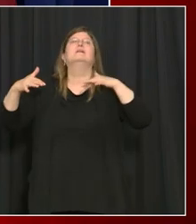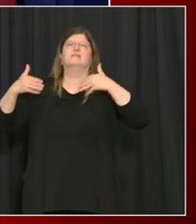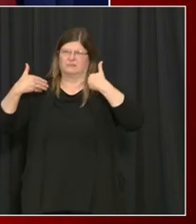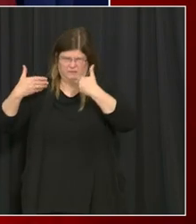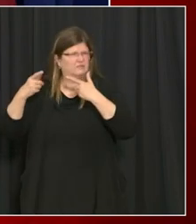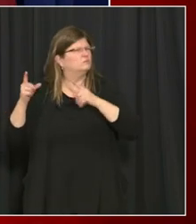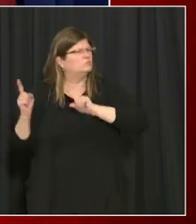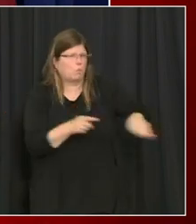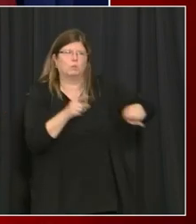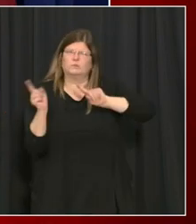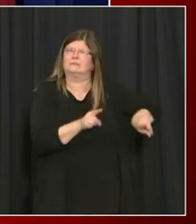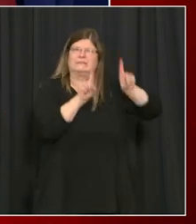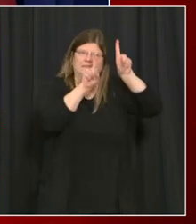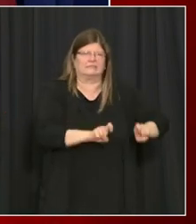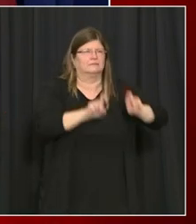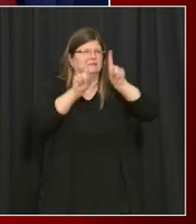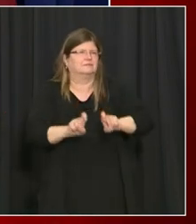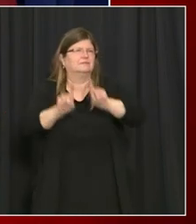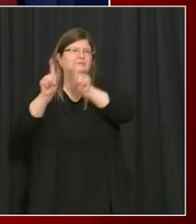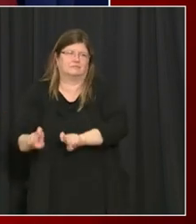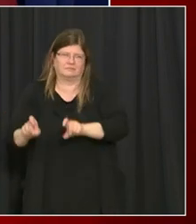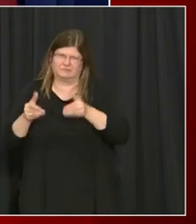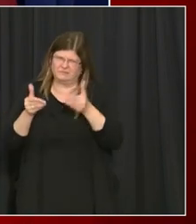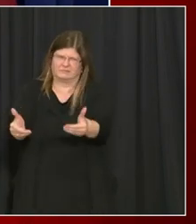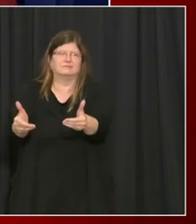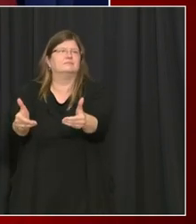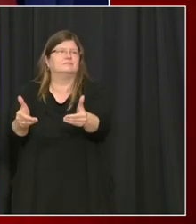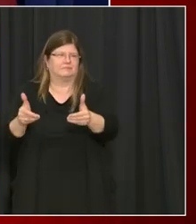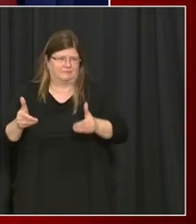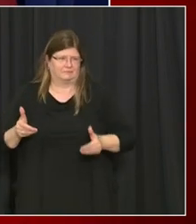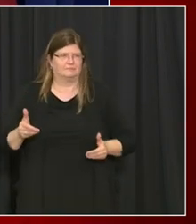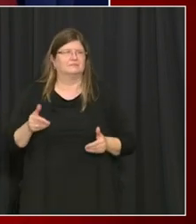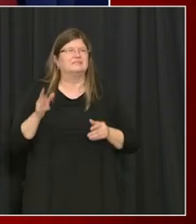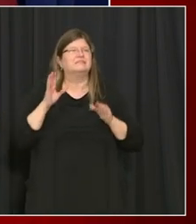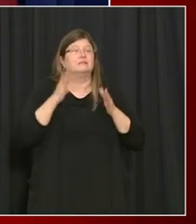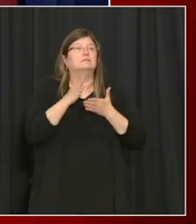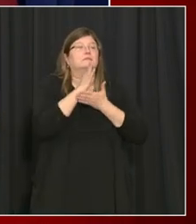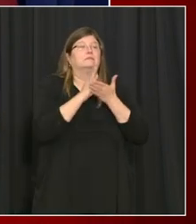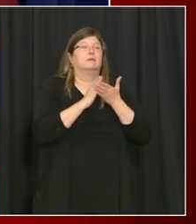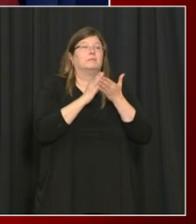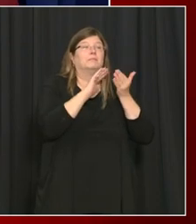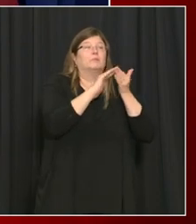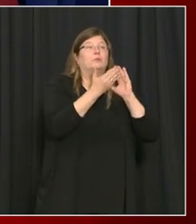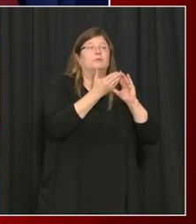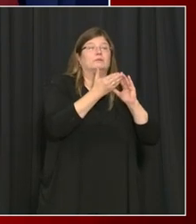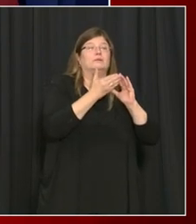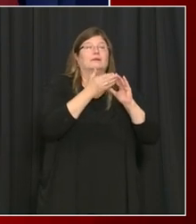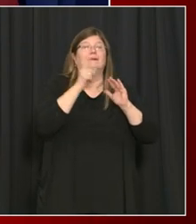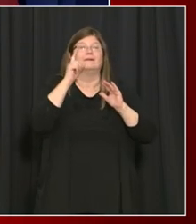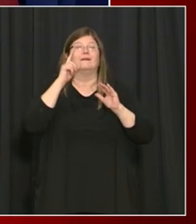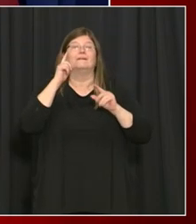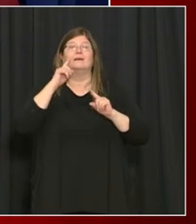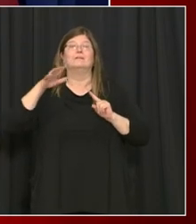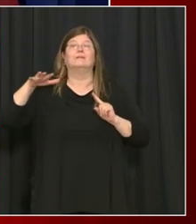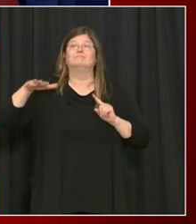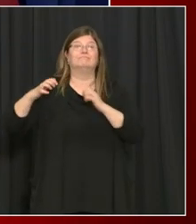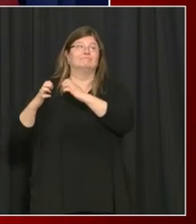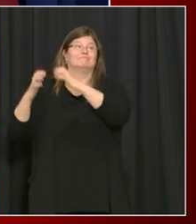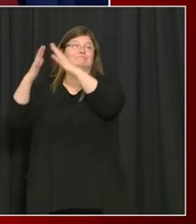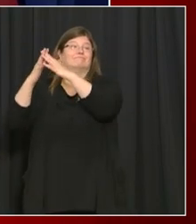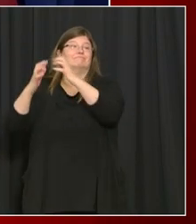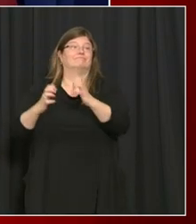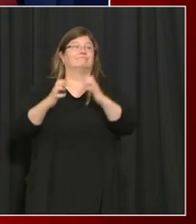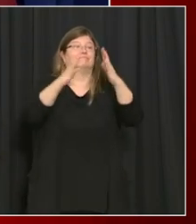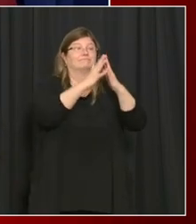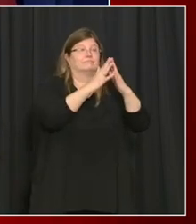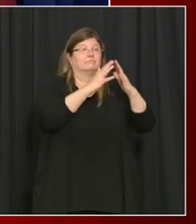we have done over the last several weeks, we've highlighted several neighborhoods for pop-up testing. We will be adding a